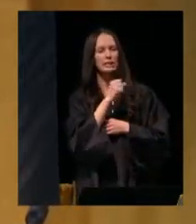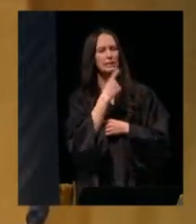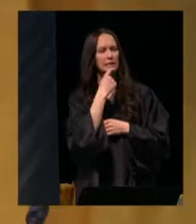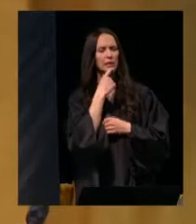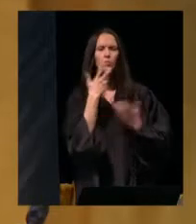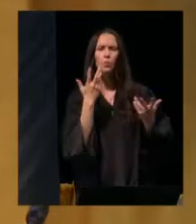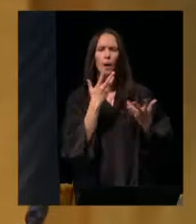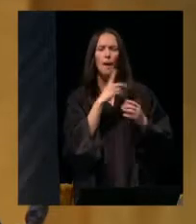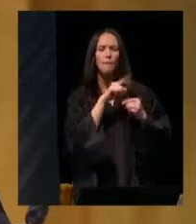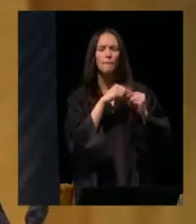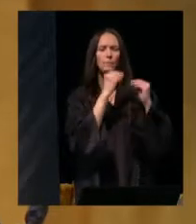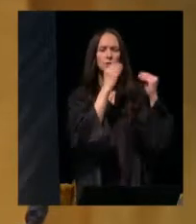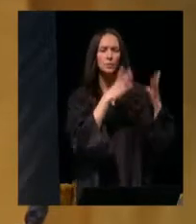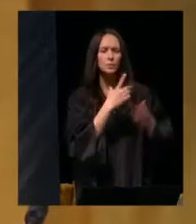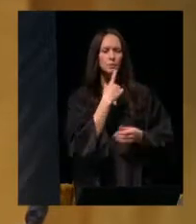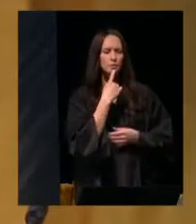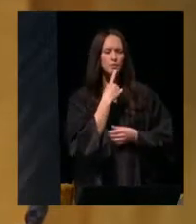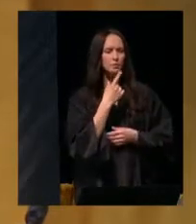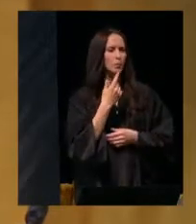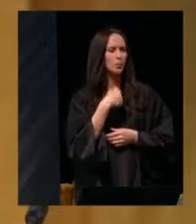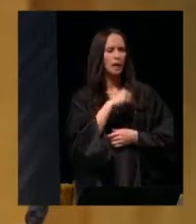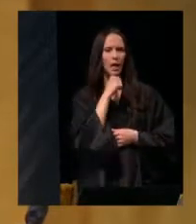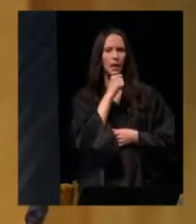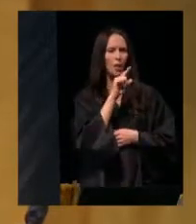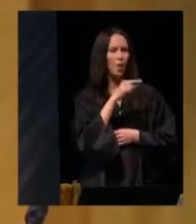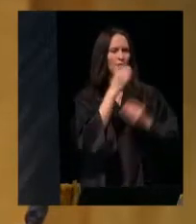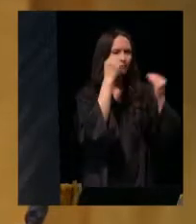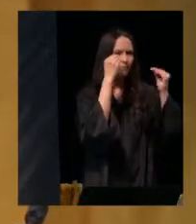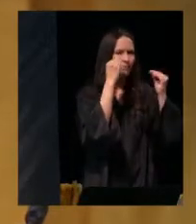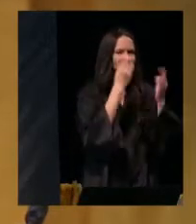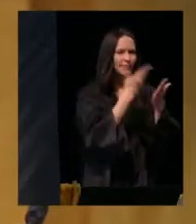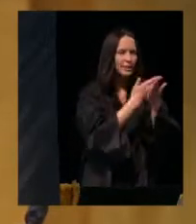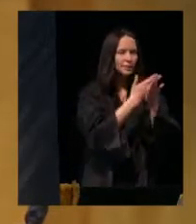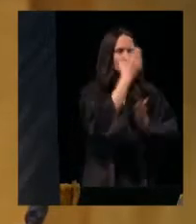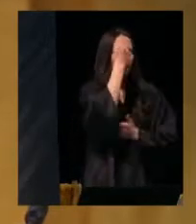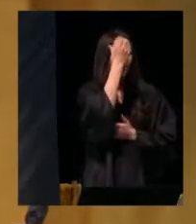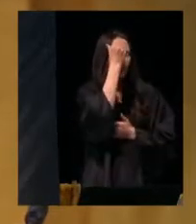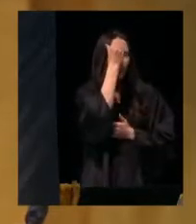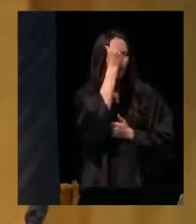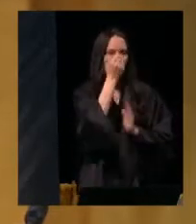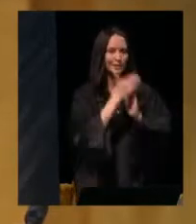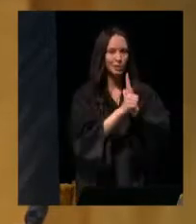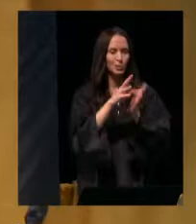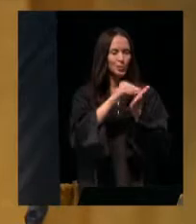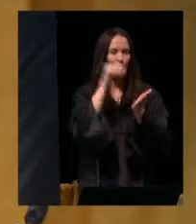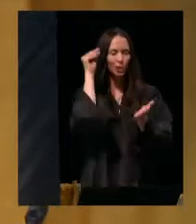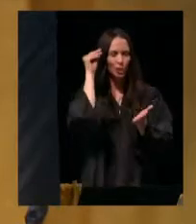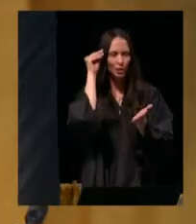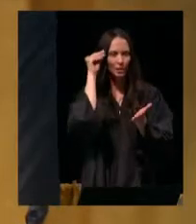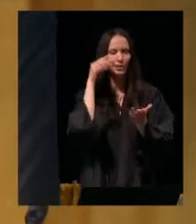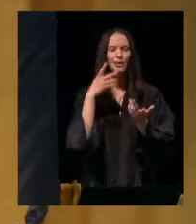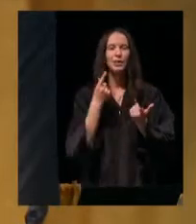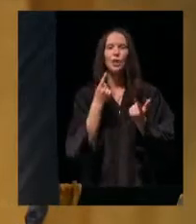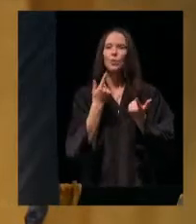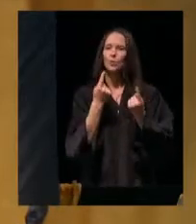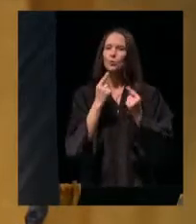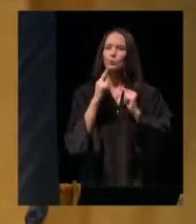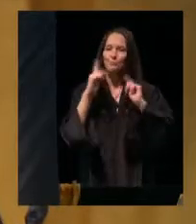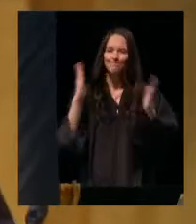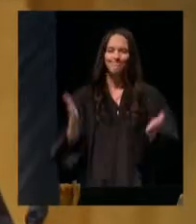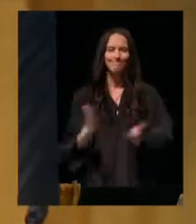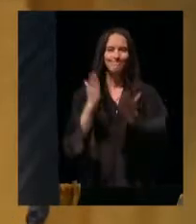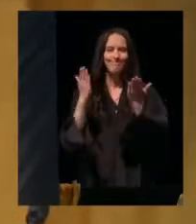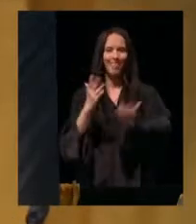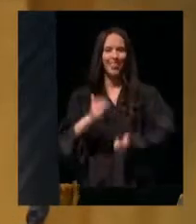following about teachers. We aren't just teaching facts to memorize or skills to learn. We're uplifting lives